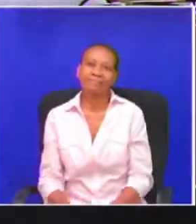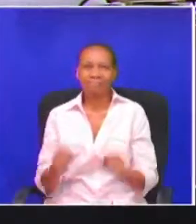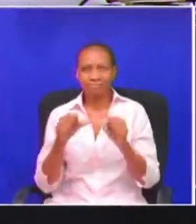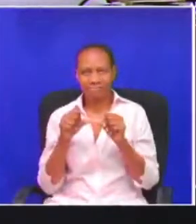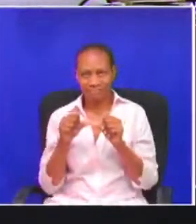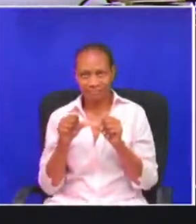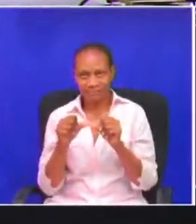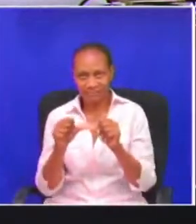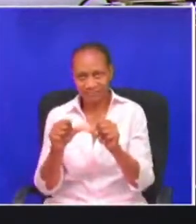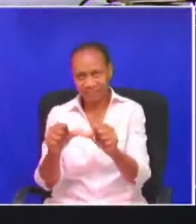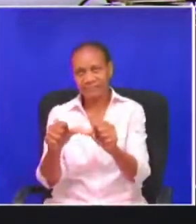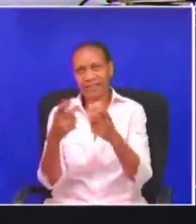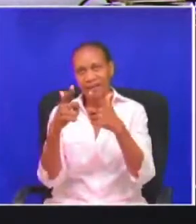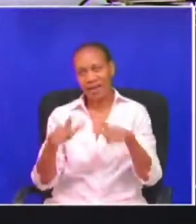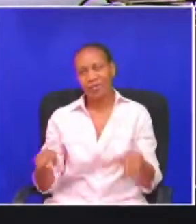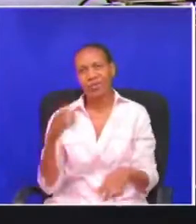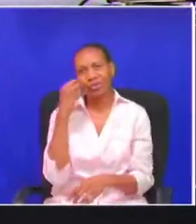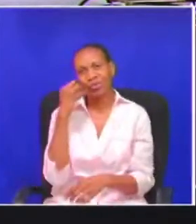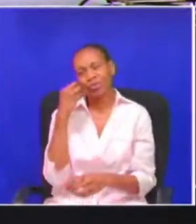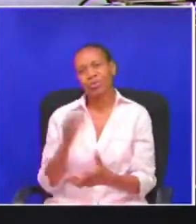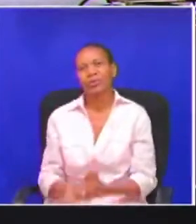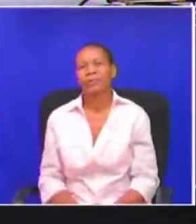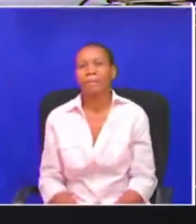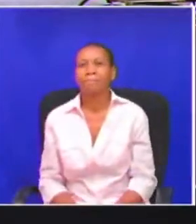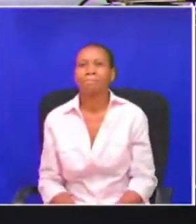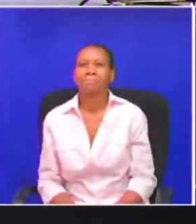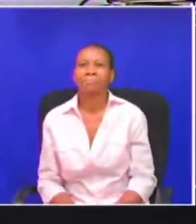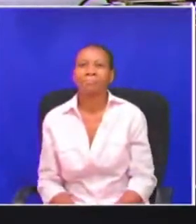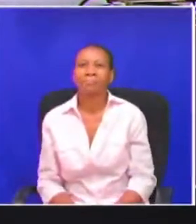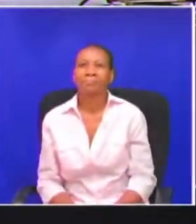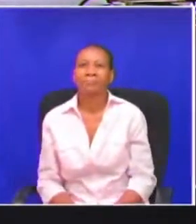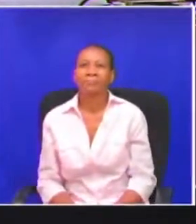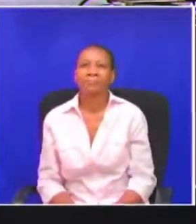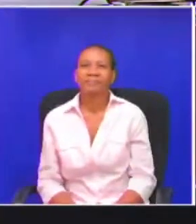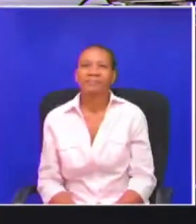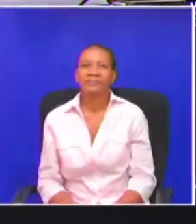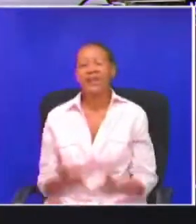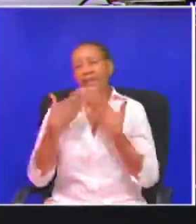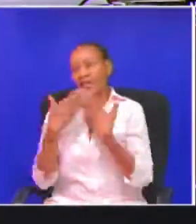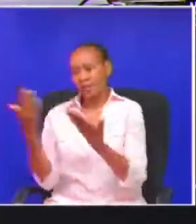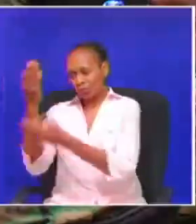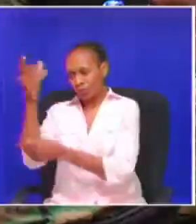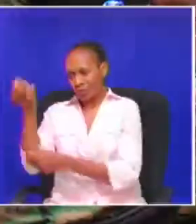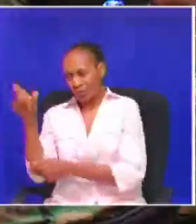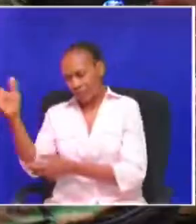ya mapodisa. Ke phetho. Thank you, Honorable Speaker.